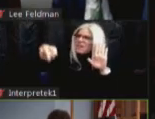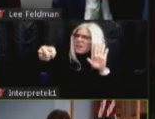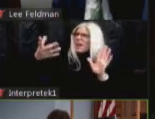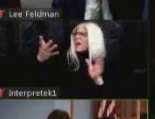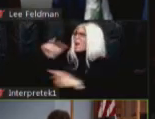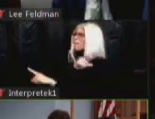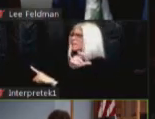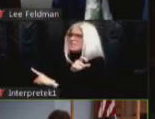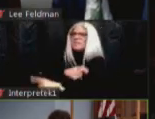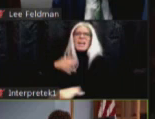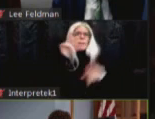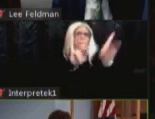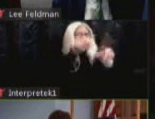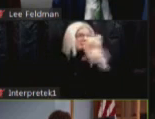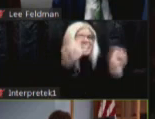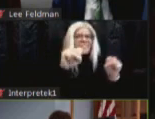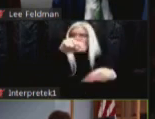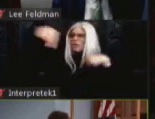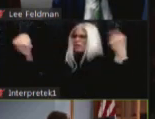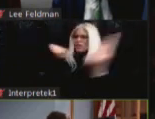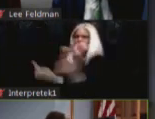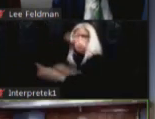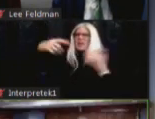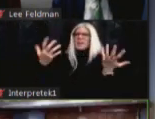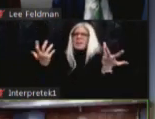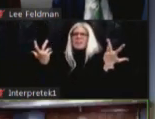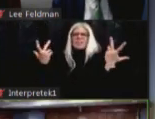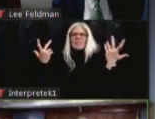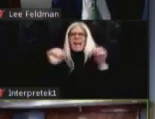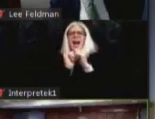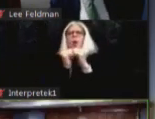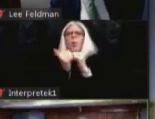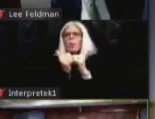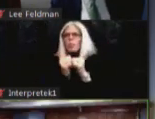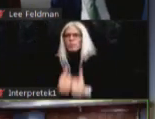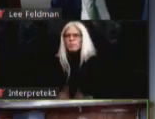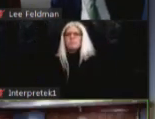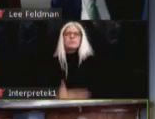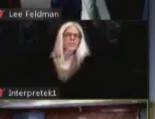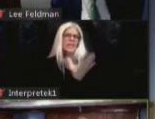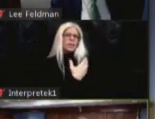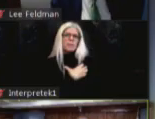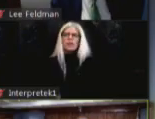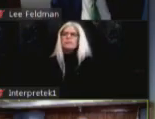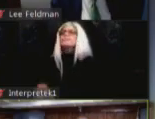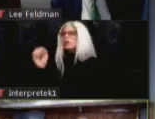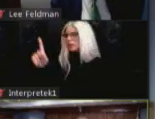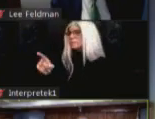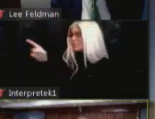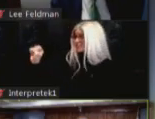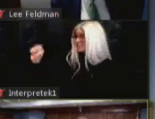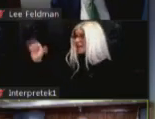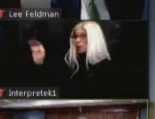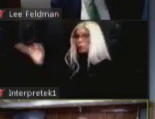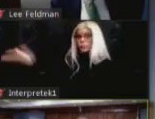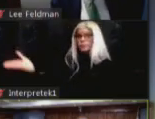this potential ordinance. Okay, thank you, Commissioner. Commissioner Sacco? Thank you,